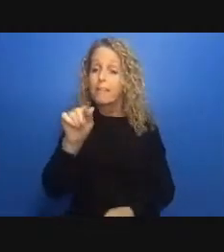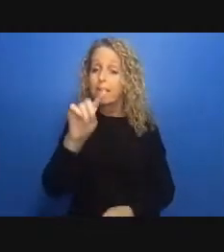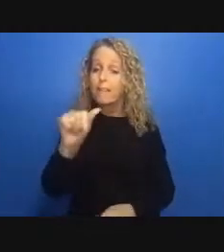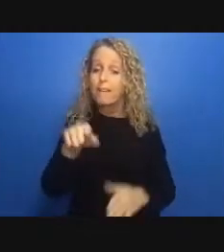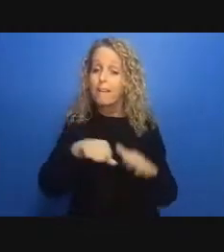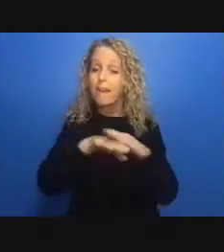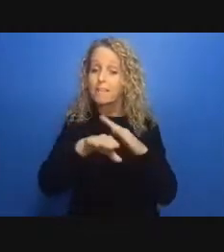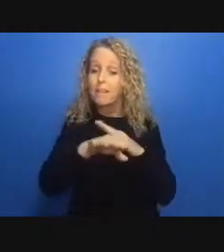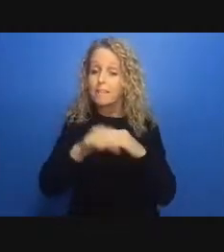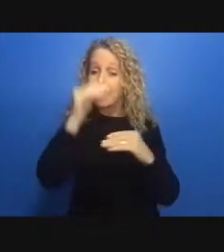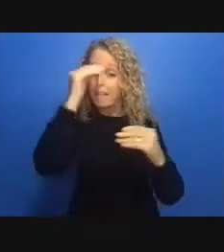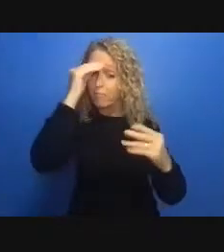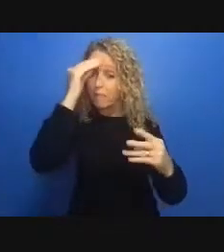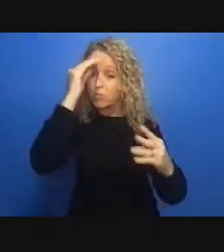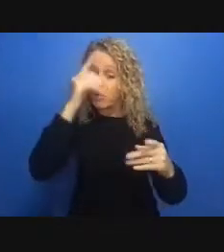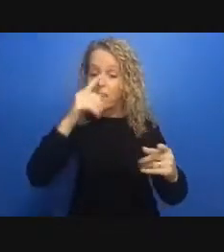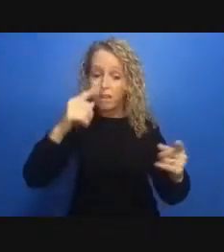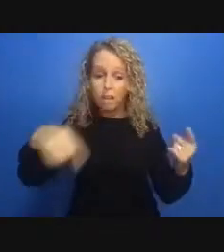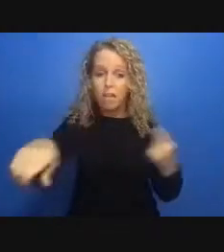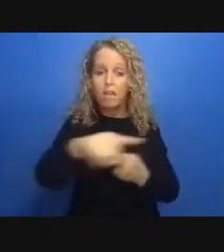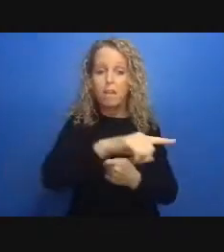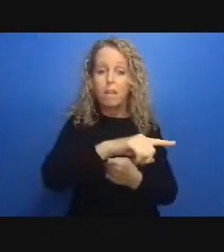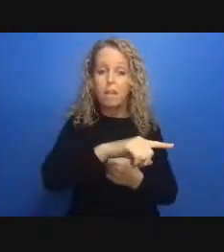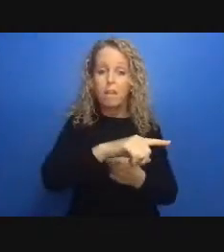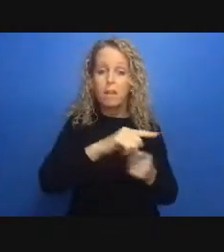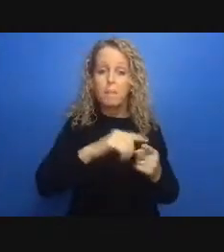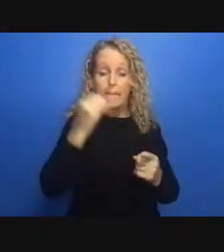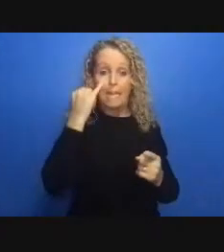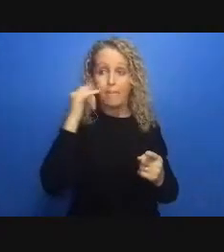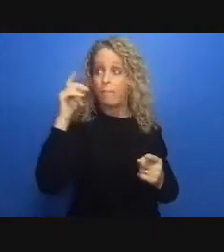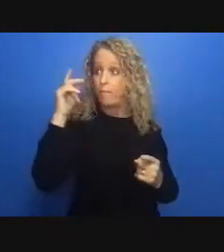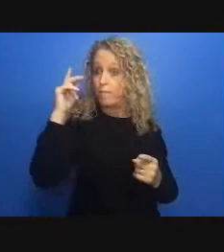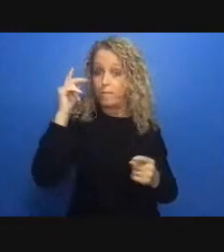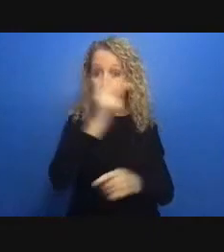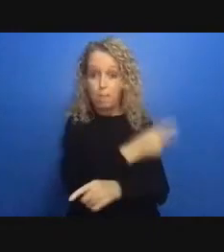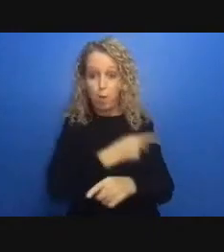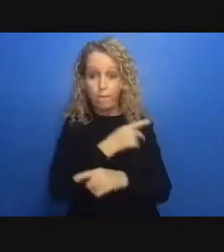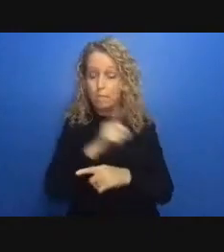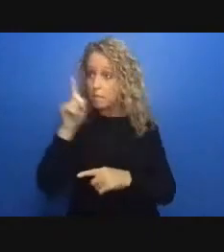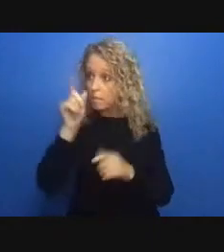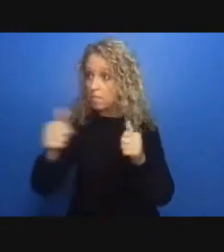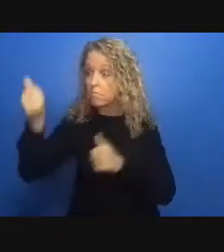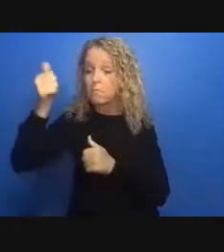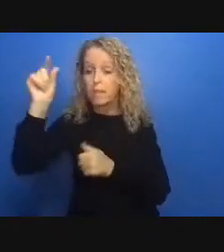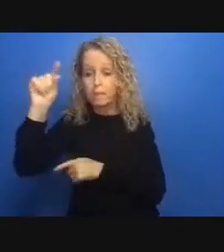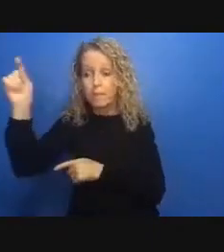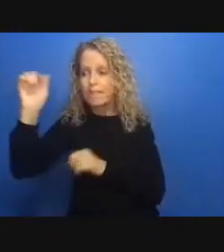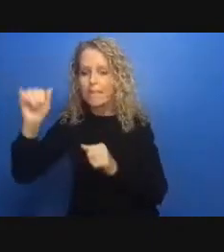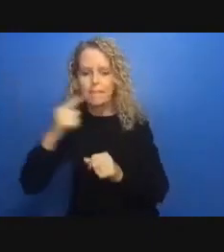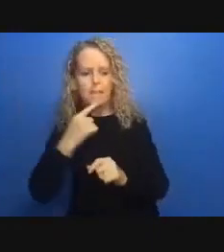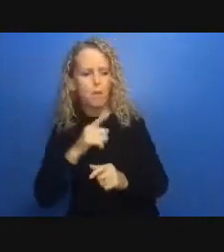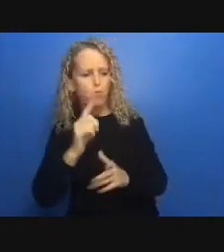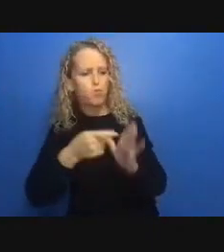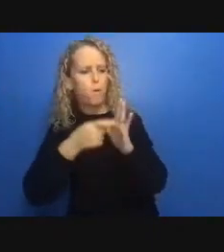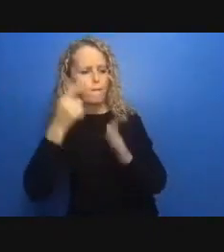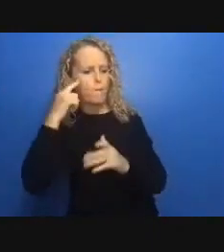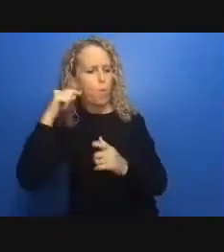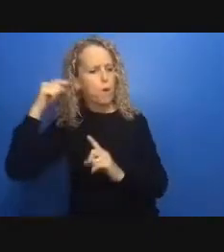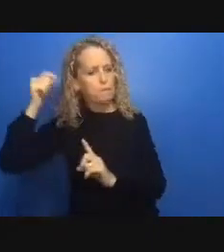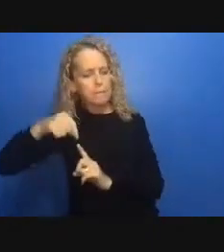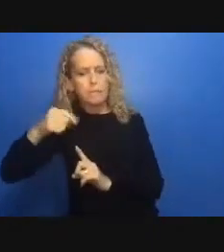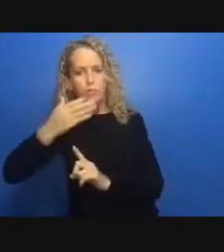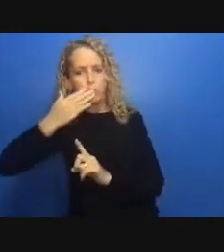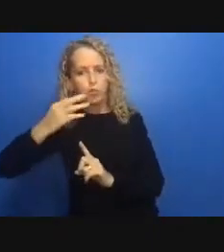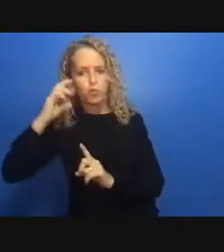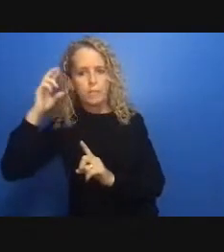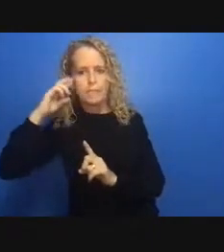the province can justify that to a particular case. Clearly, there are particular cases, but at the